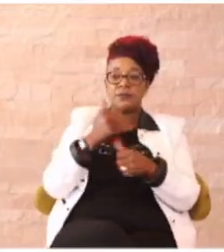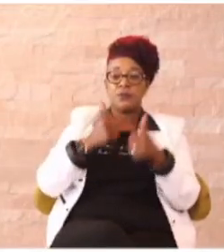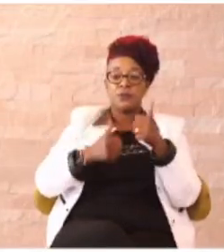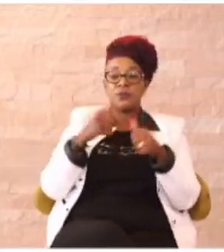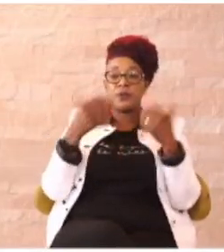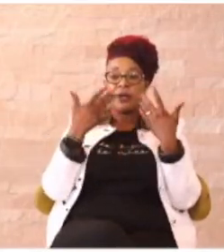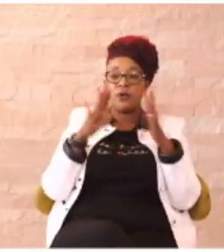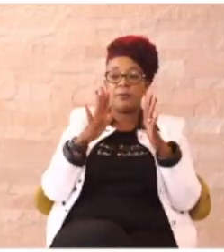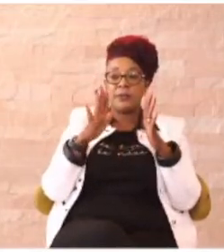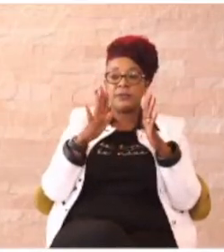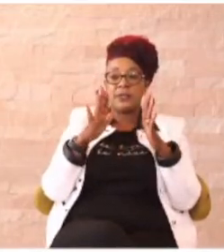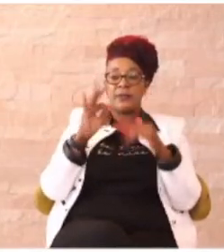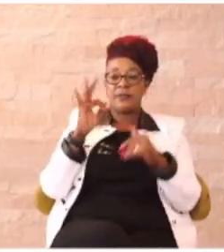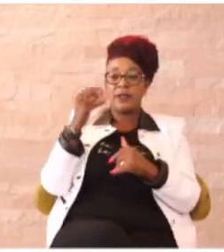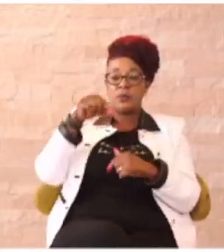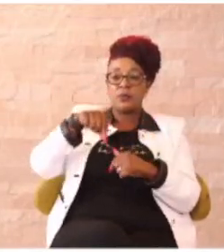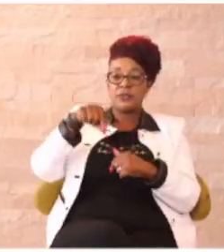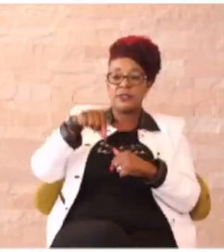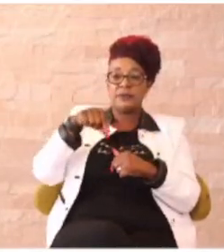third quarter of